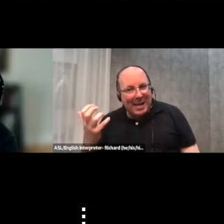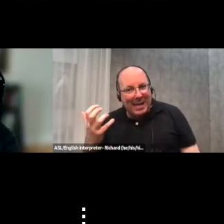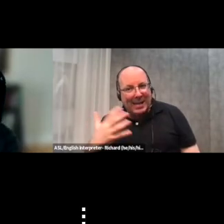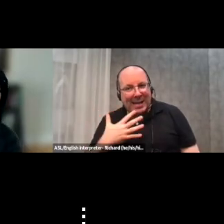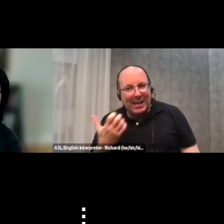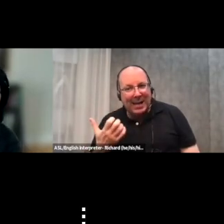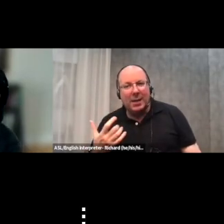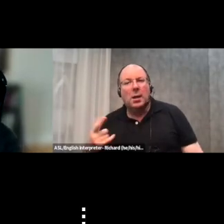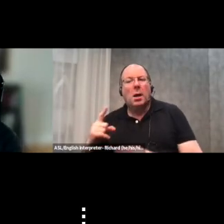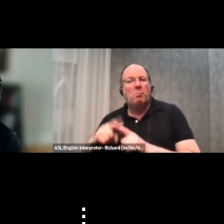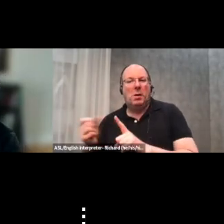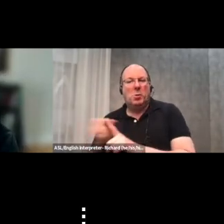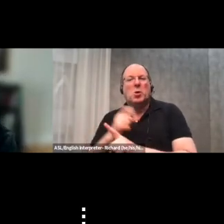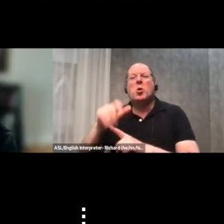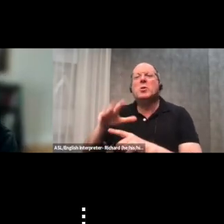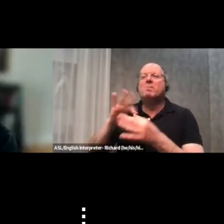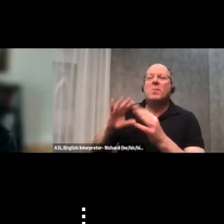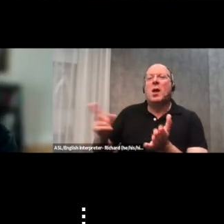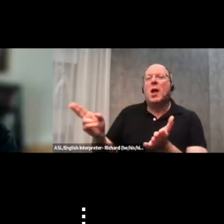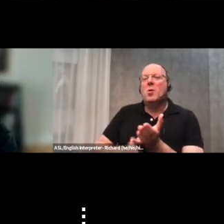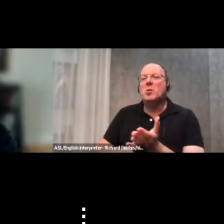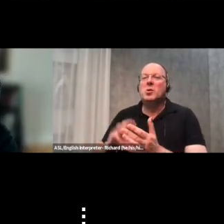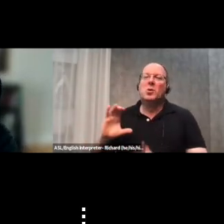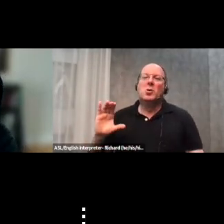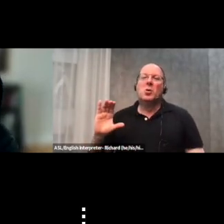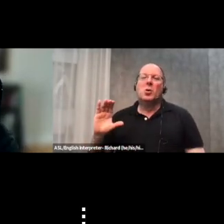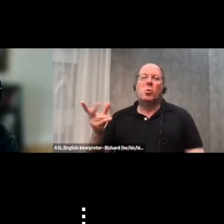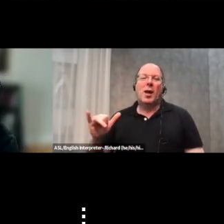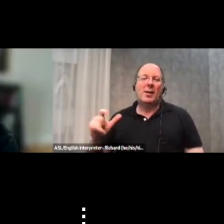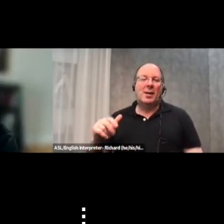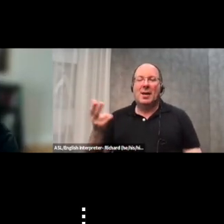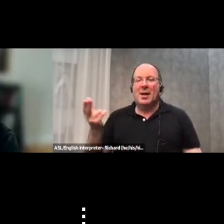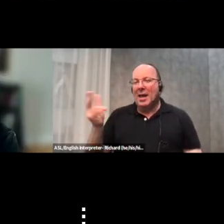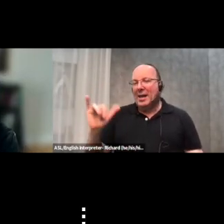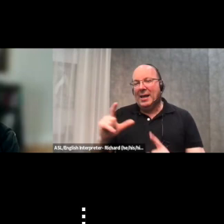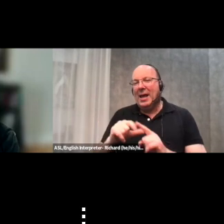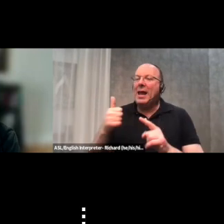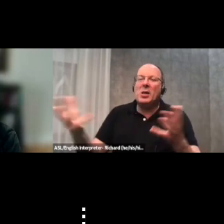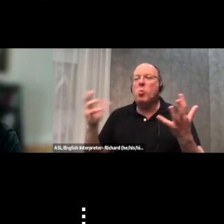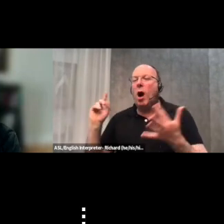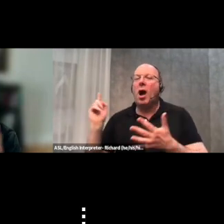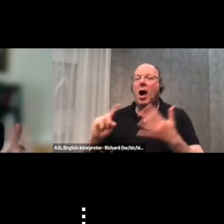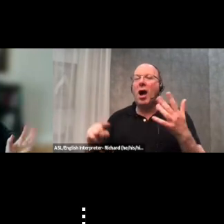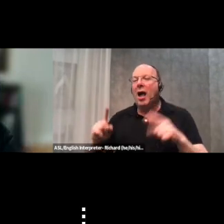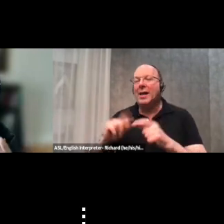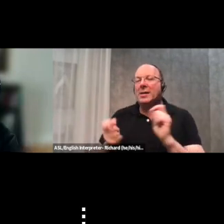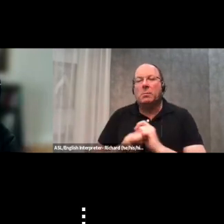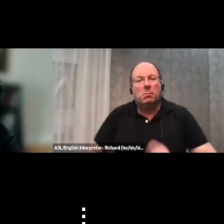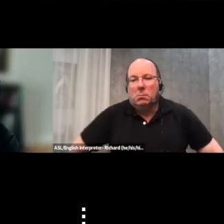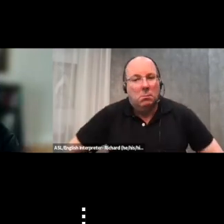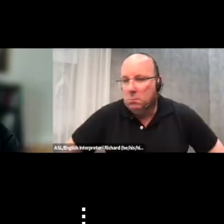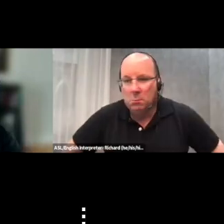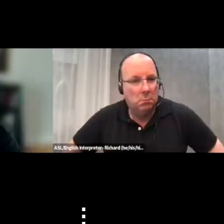signs a contract that Christian Grey can do whatever he wants without question. She can't change it. That is